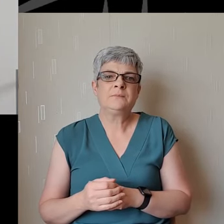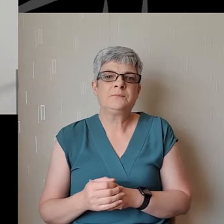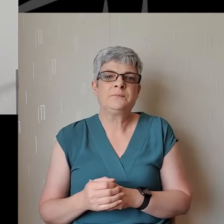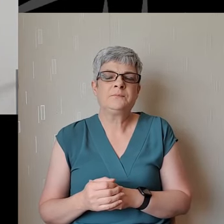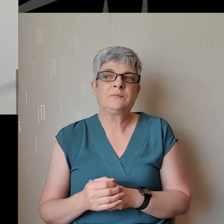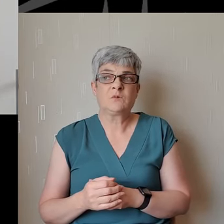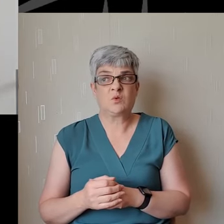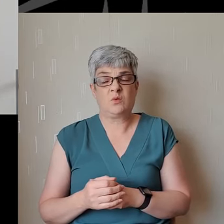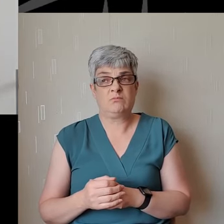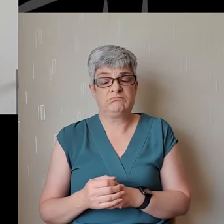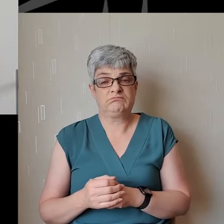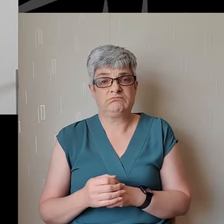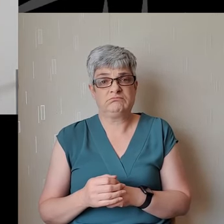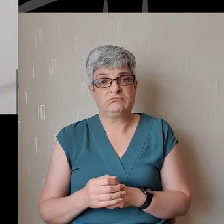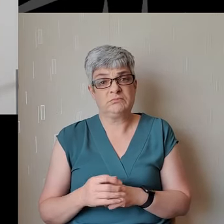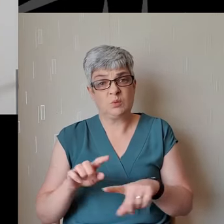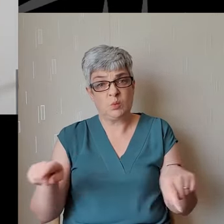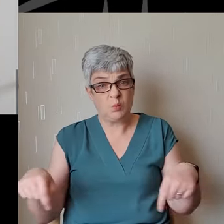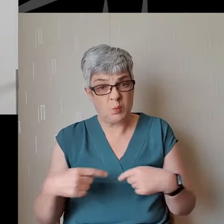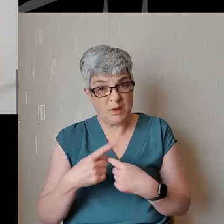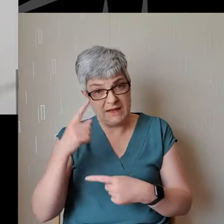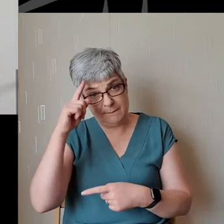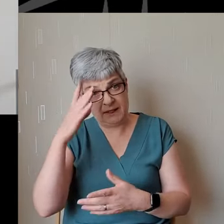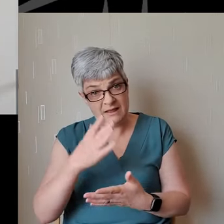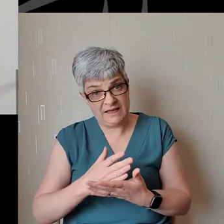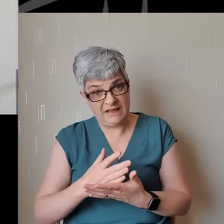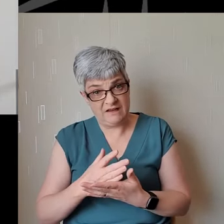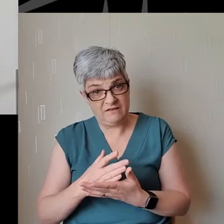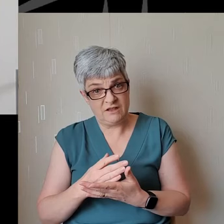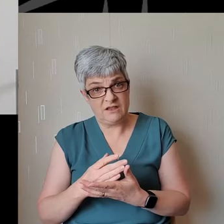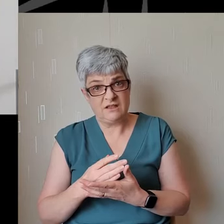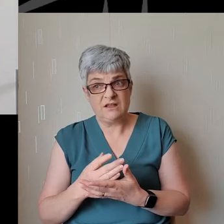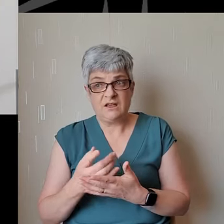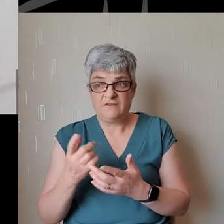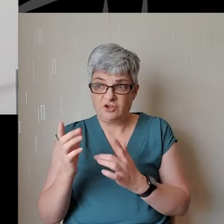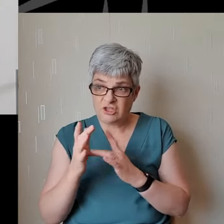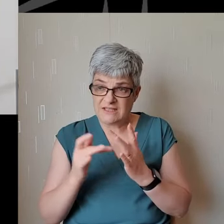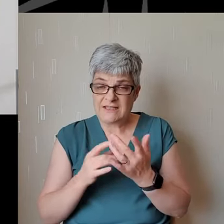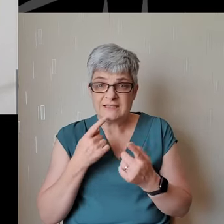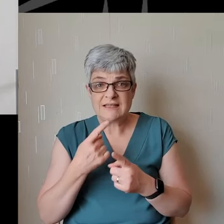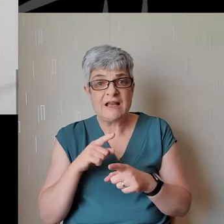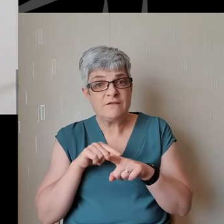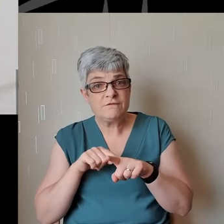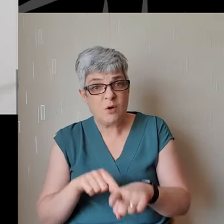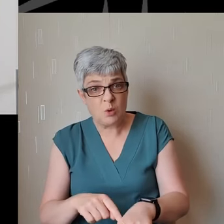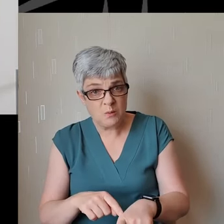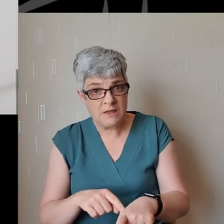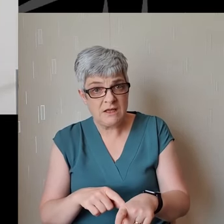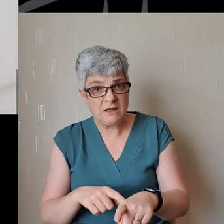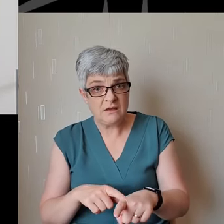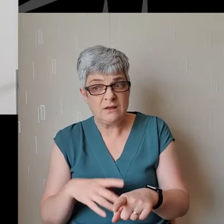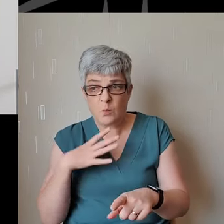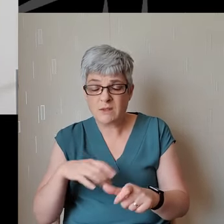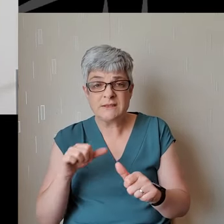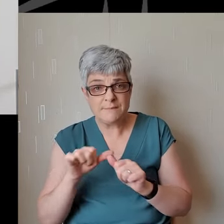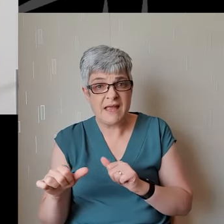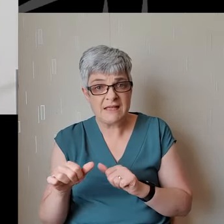Do we believe that the Jesus who says, follow me, is a Jesus who wants the best for us?